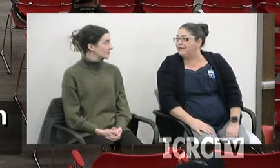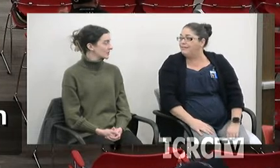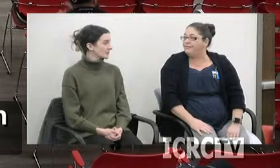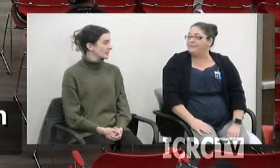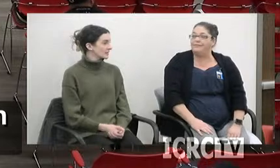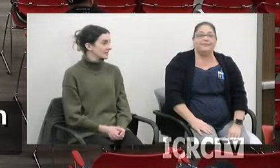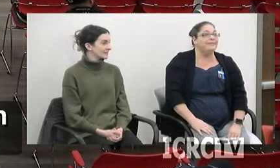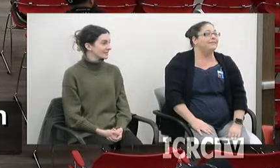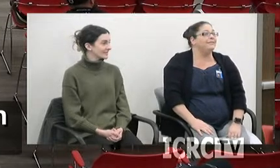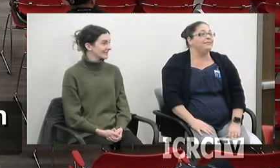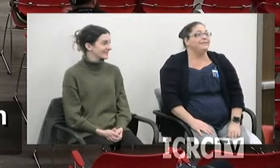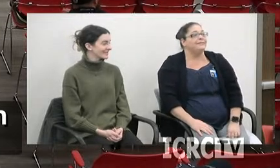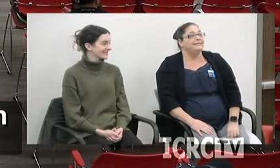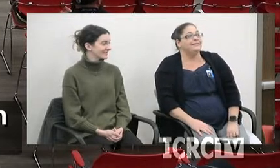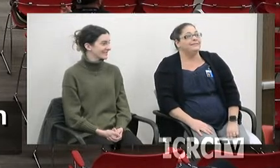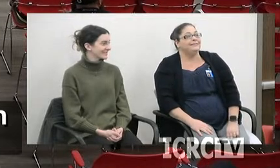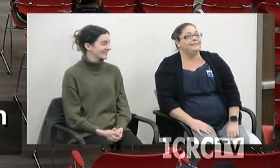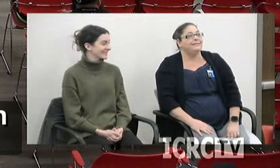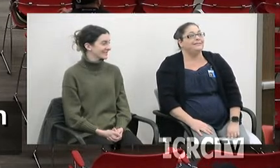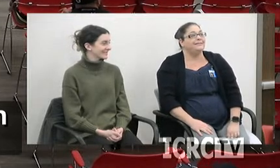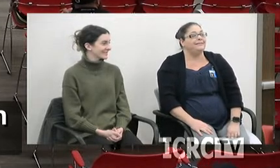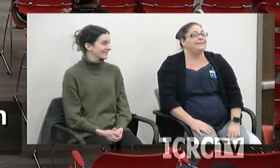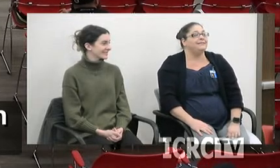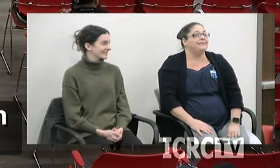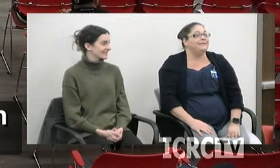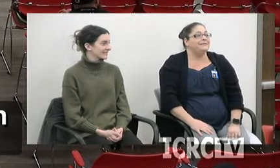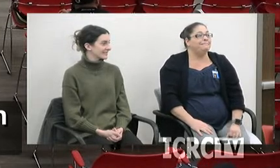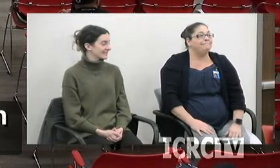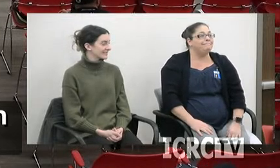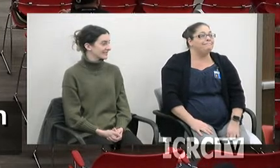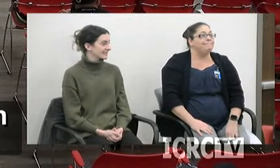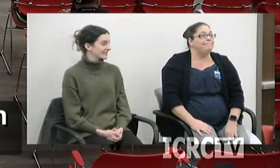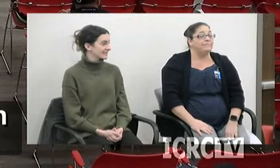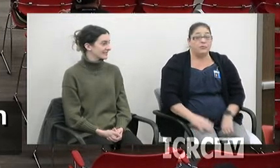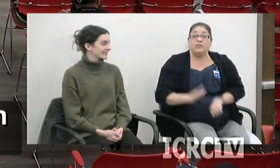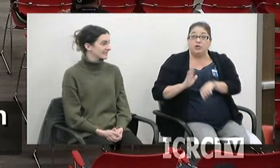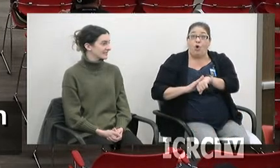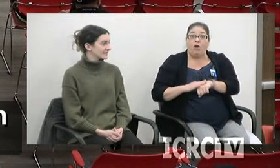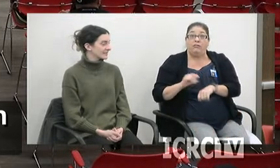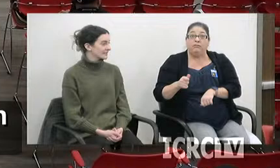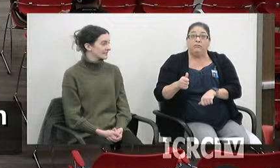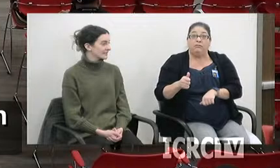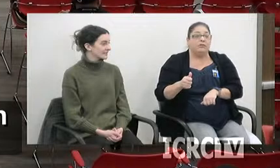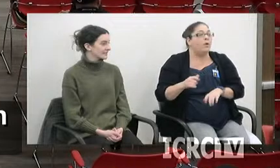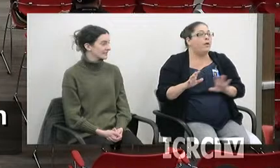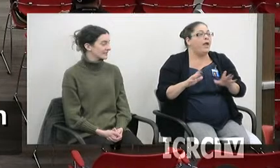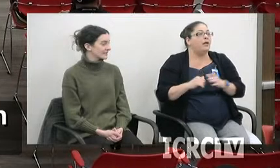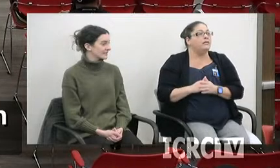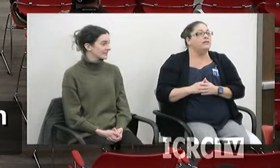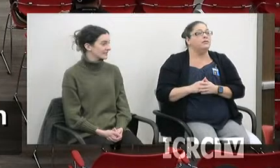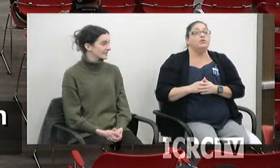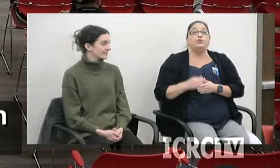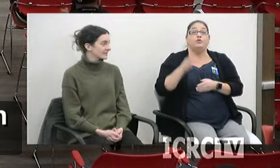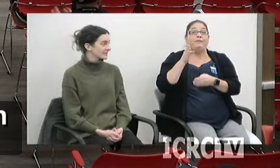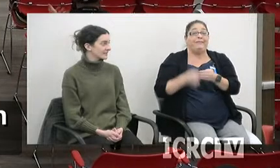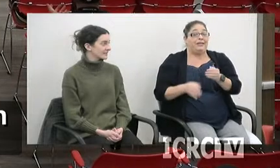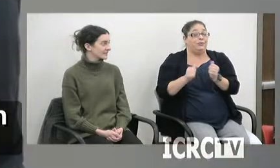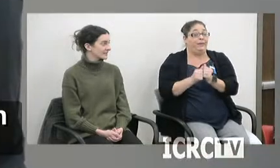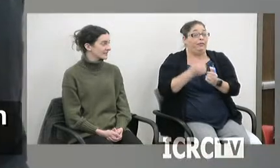Morris Linzicki, this thing. You're good. It's on. Okay, so to finish on a good note,